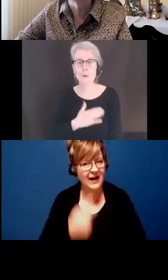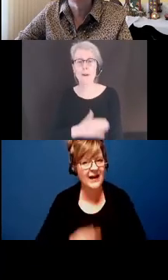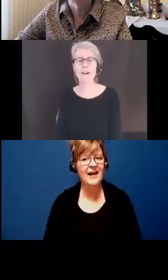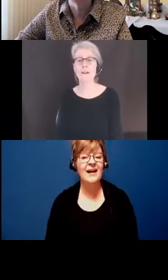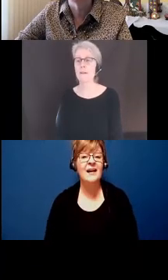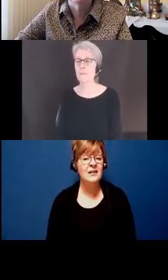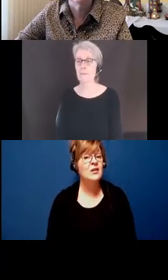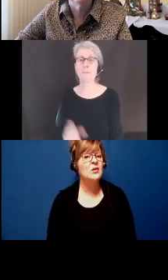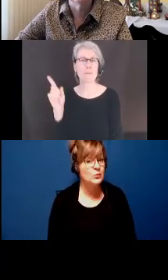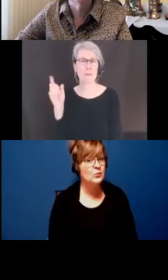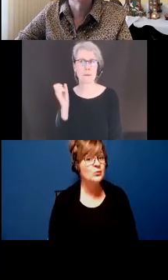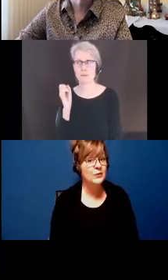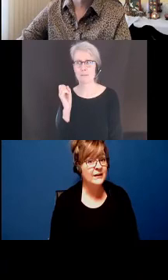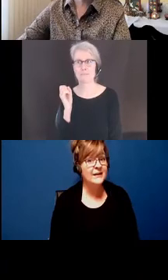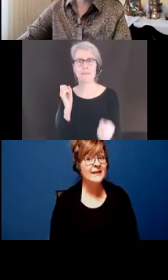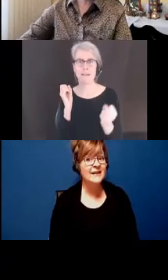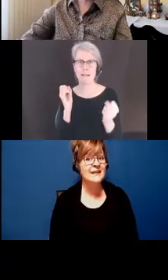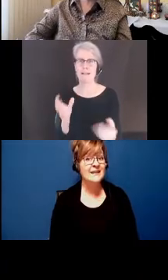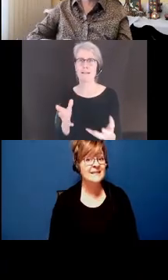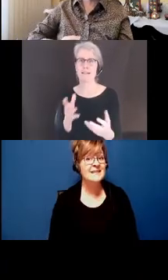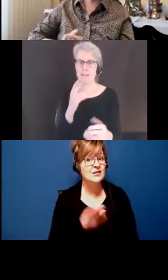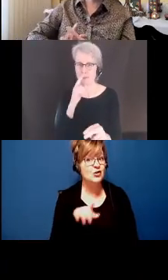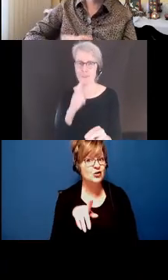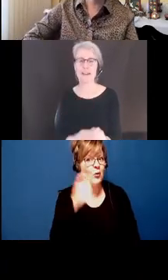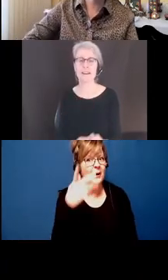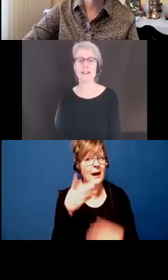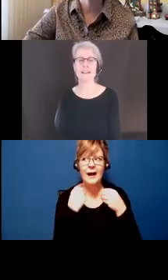Lots and lots of fun.